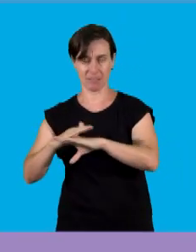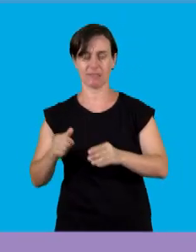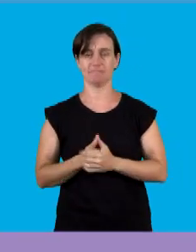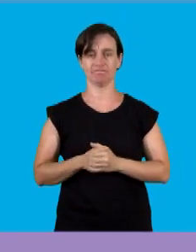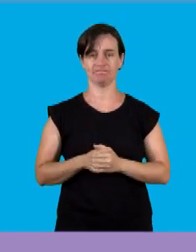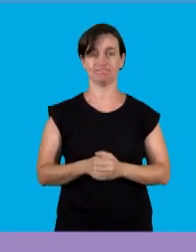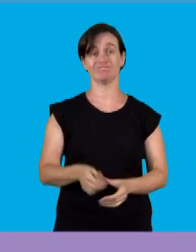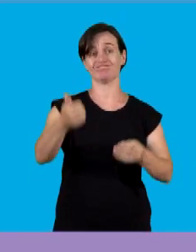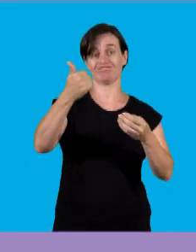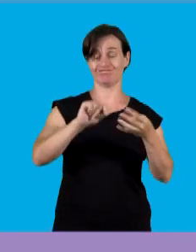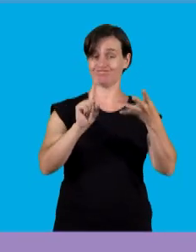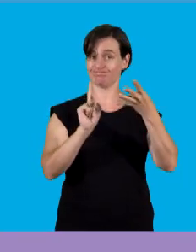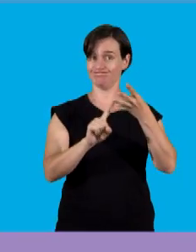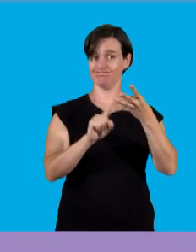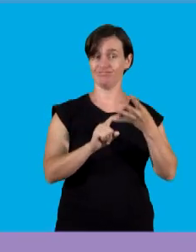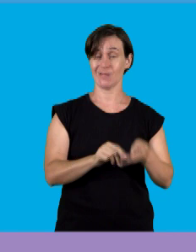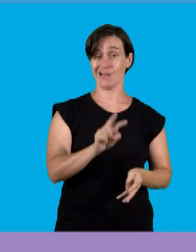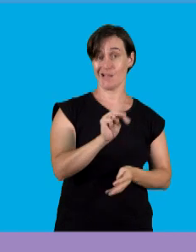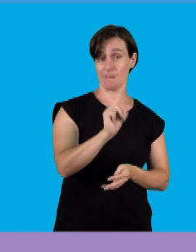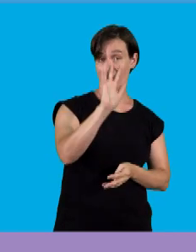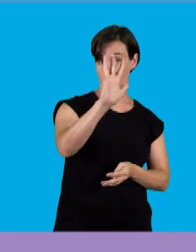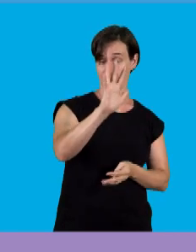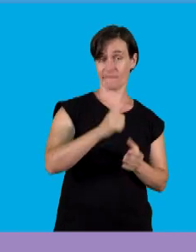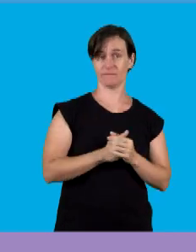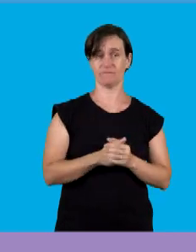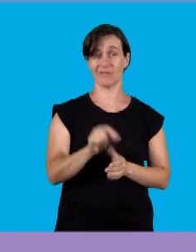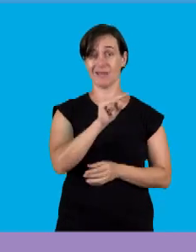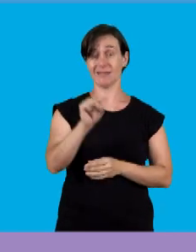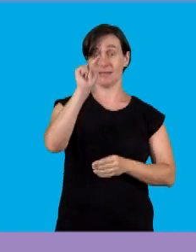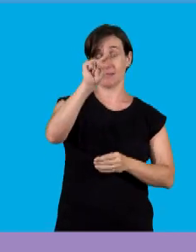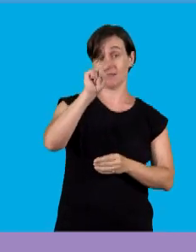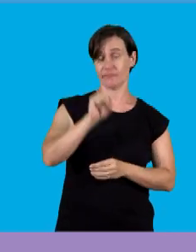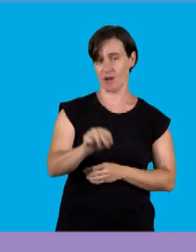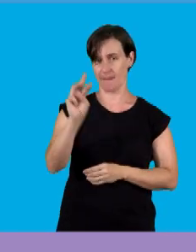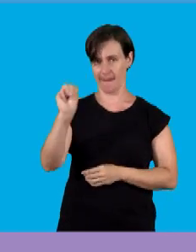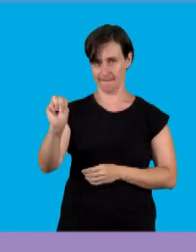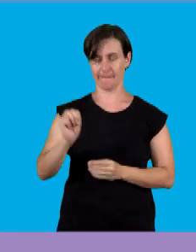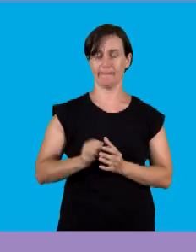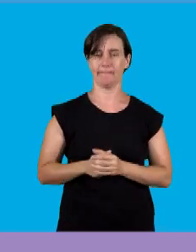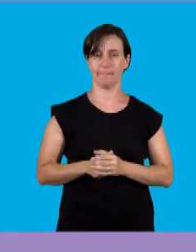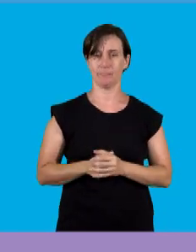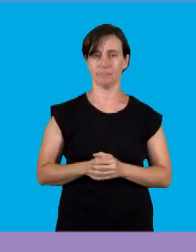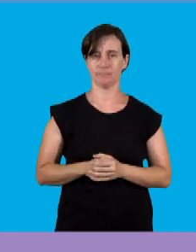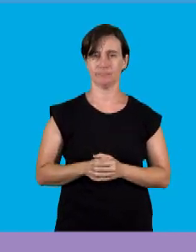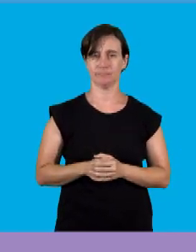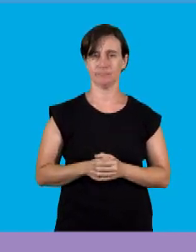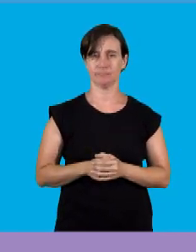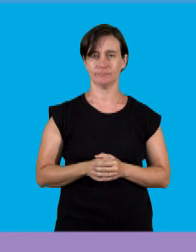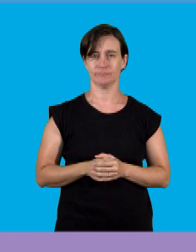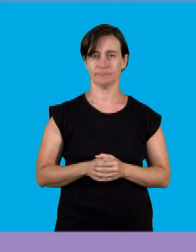Number 4 there is m exponent 5 divided by m.